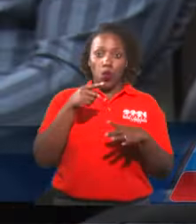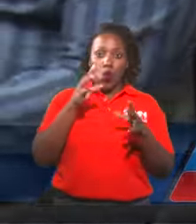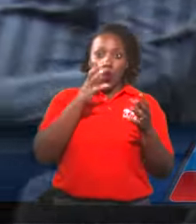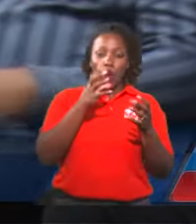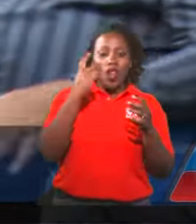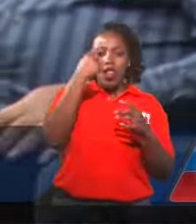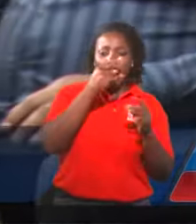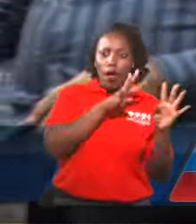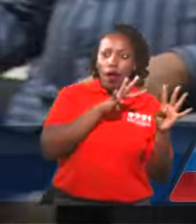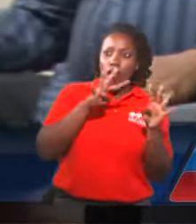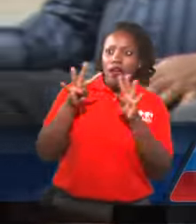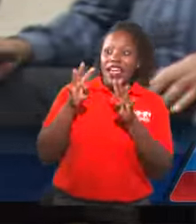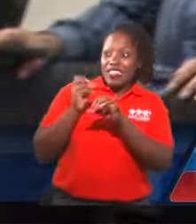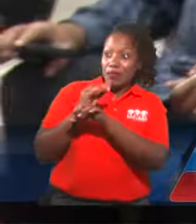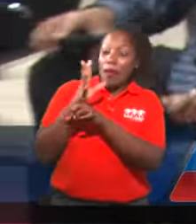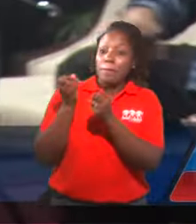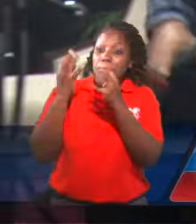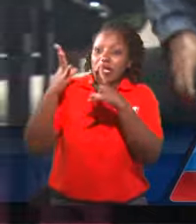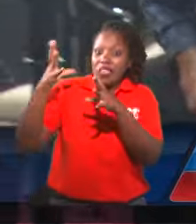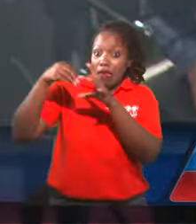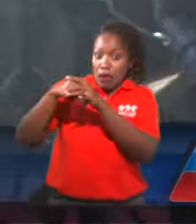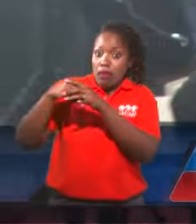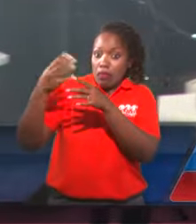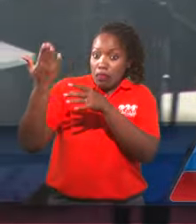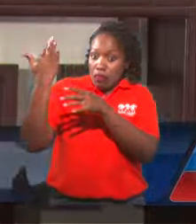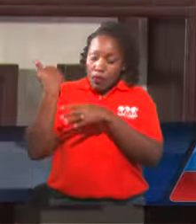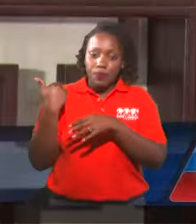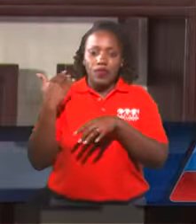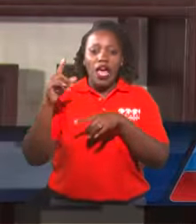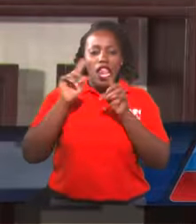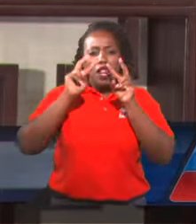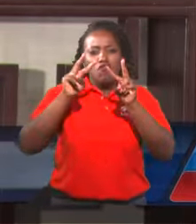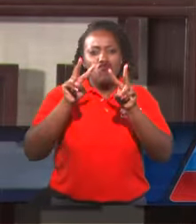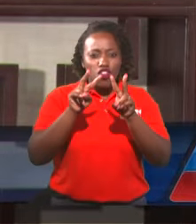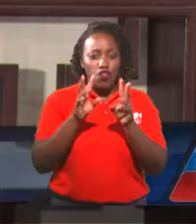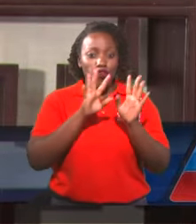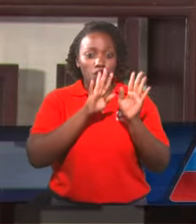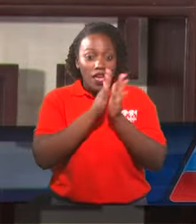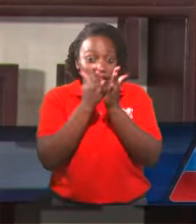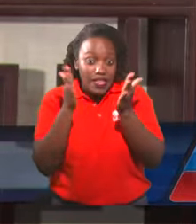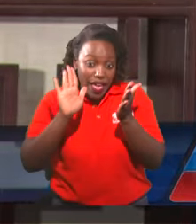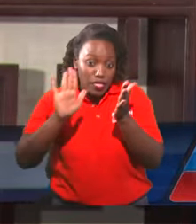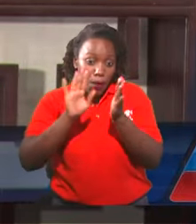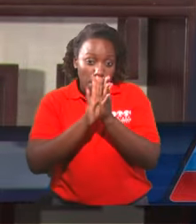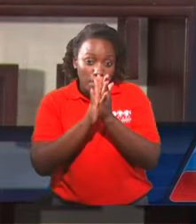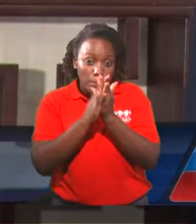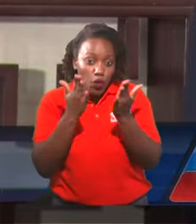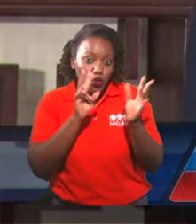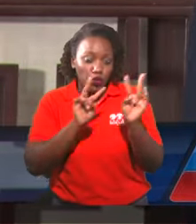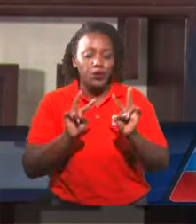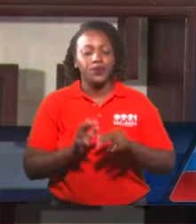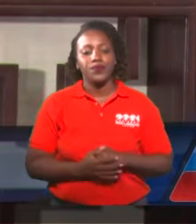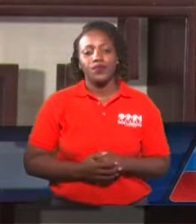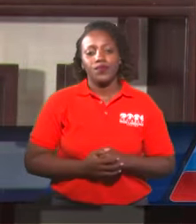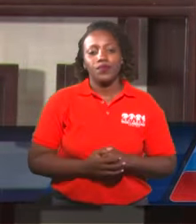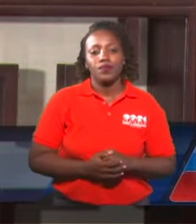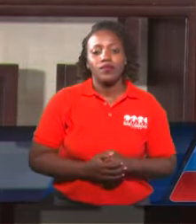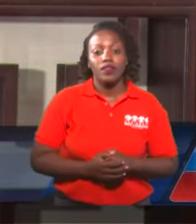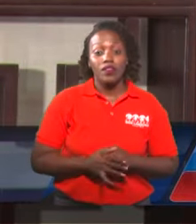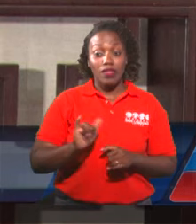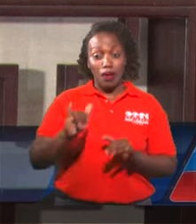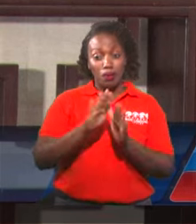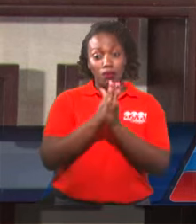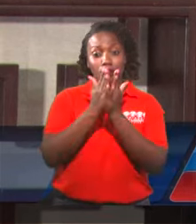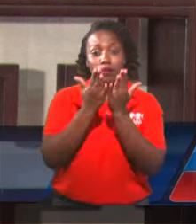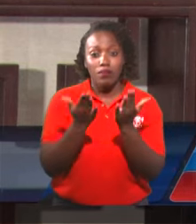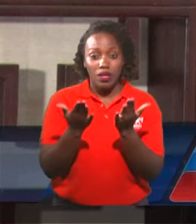in his prime days and said he's looking forward to reading his latest book. The book was an autobiography